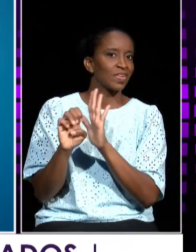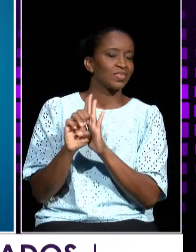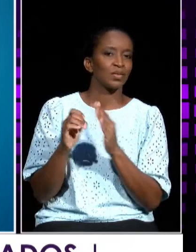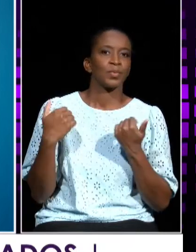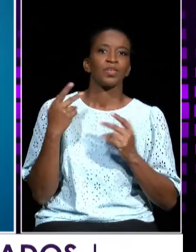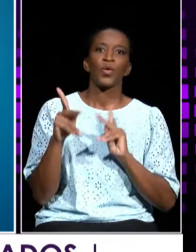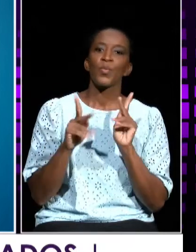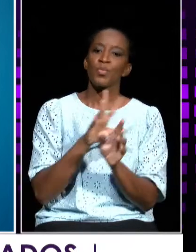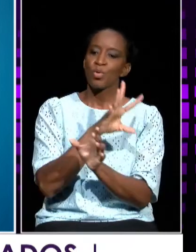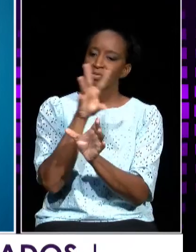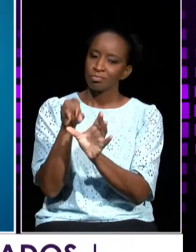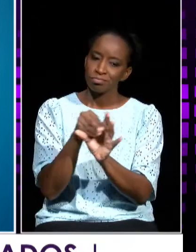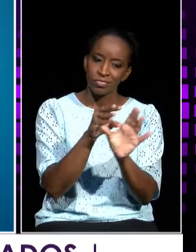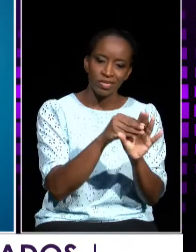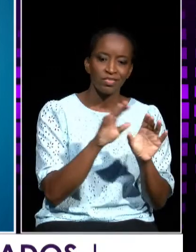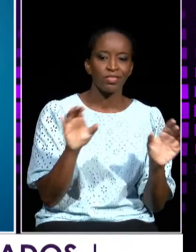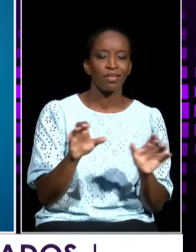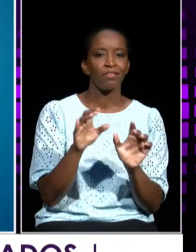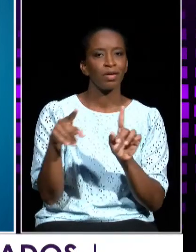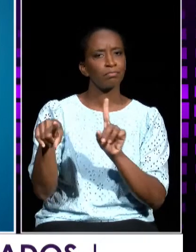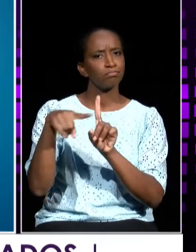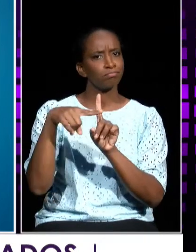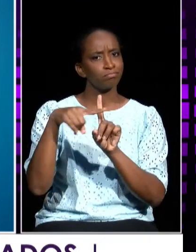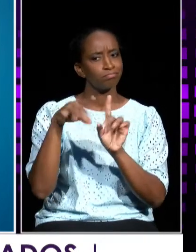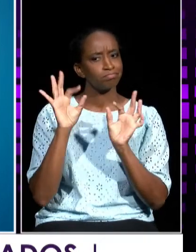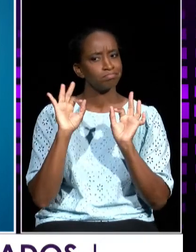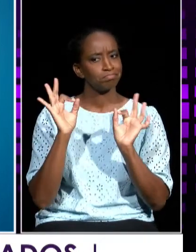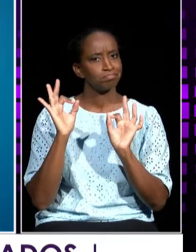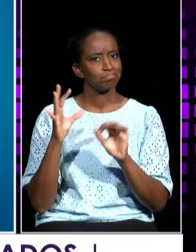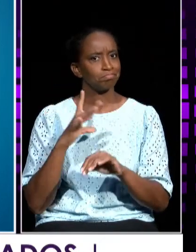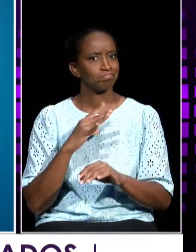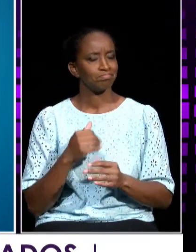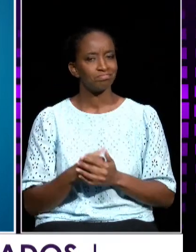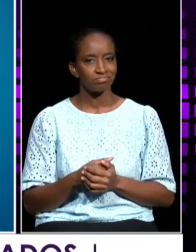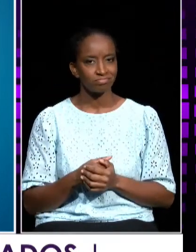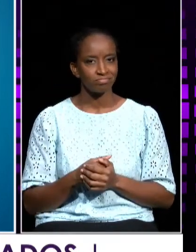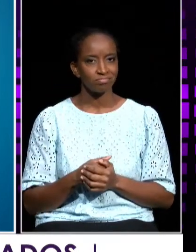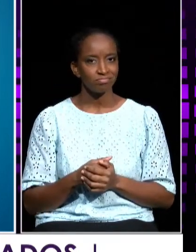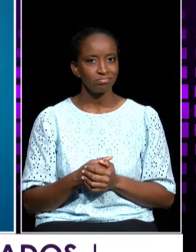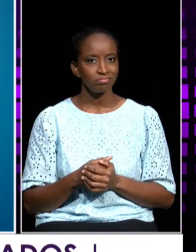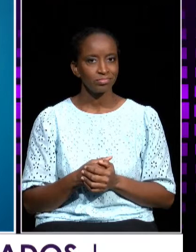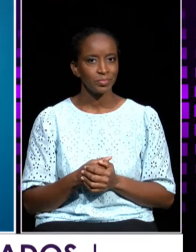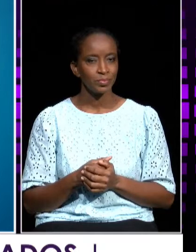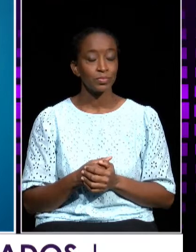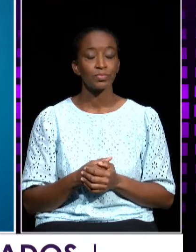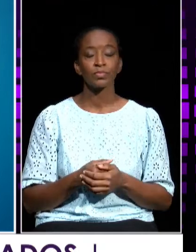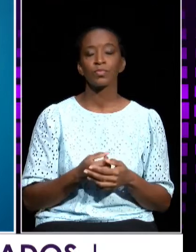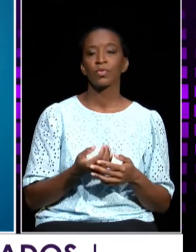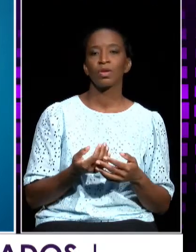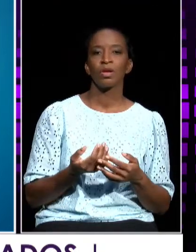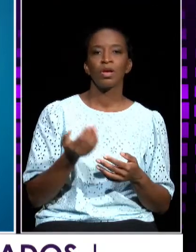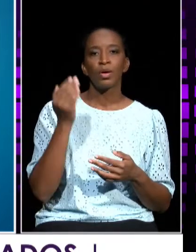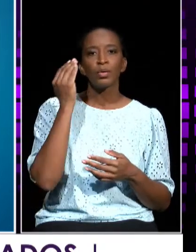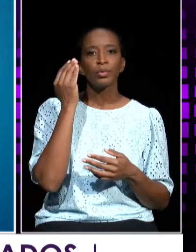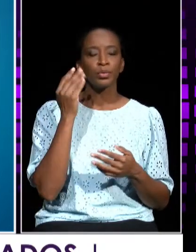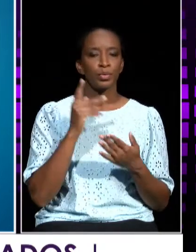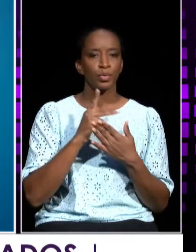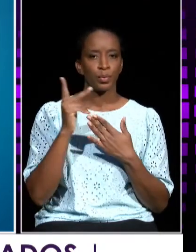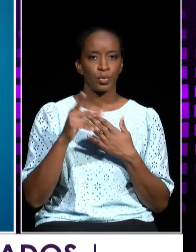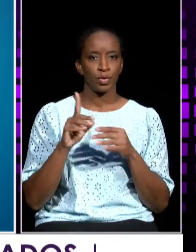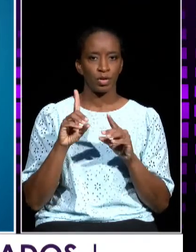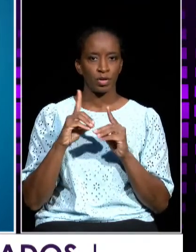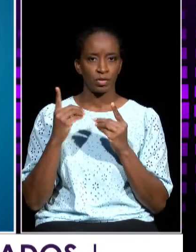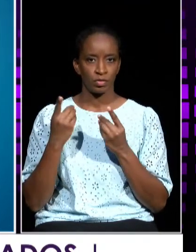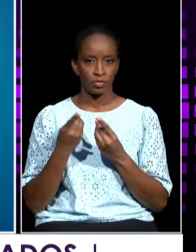activities. And one of the positive things that are in place currently for young persons is the Get Hired program. So the Ministry of Youth, Sports and